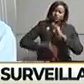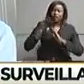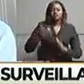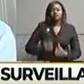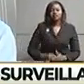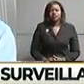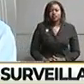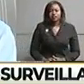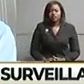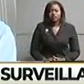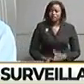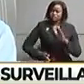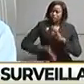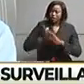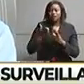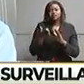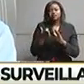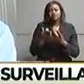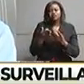put up